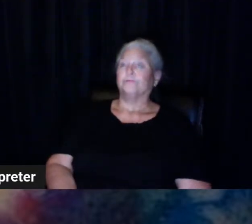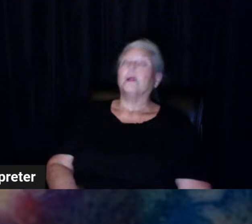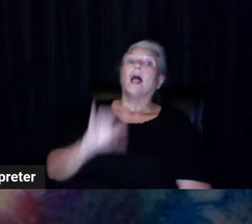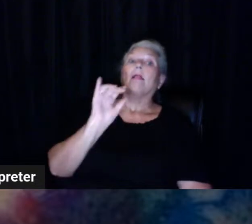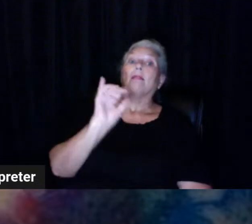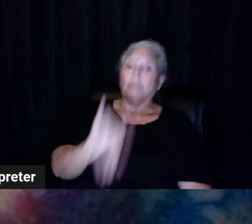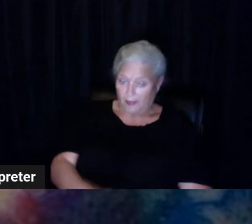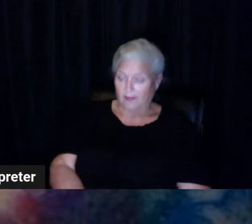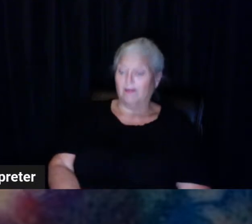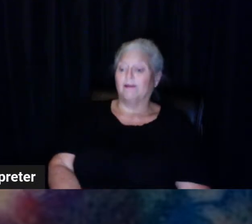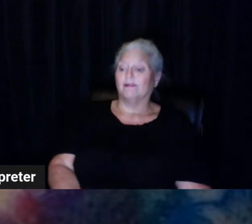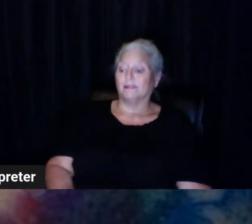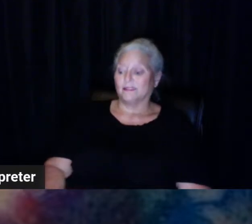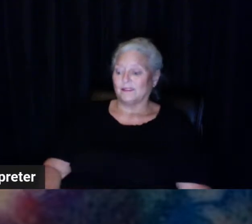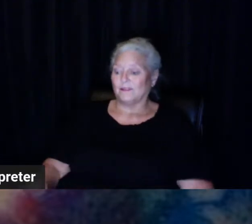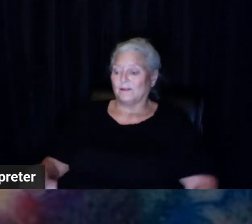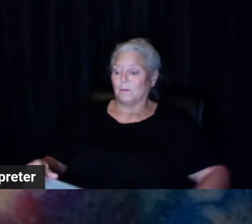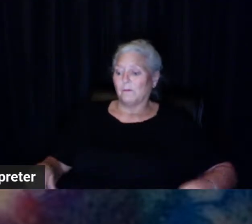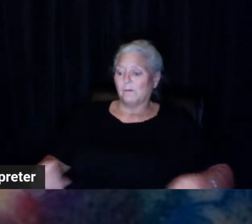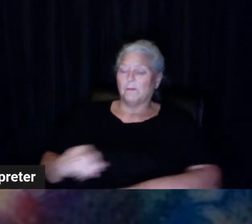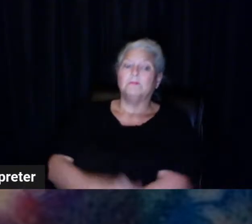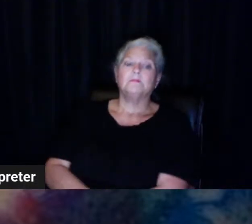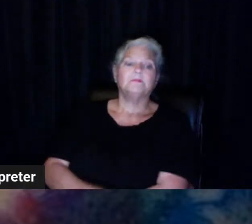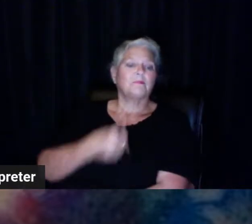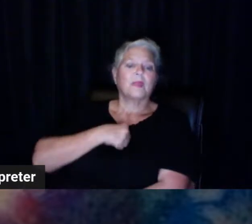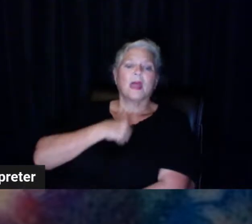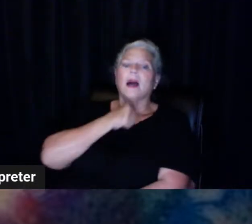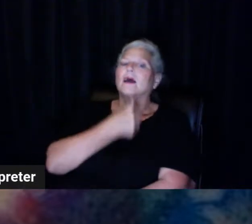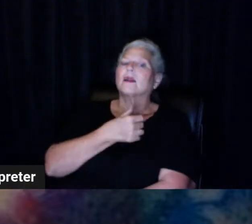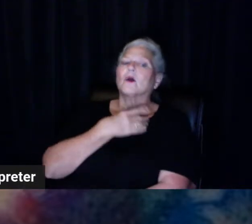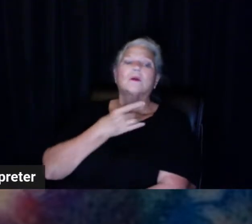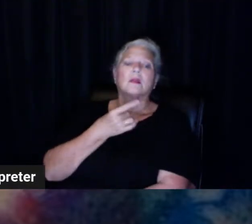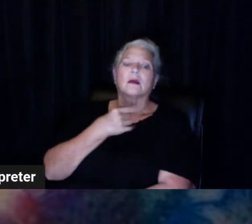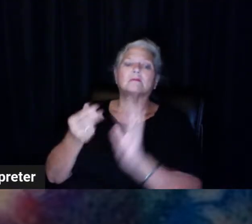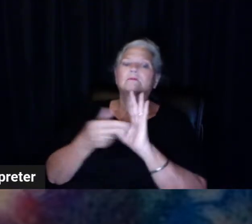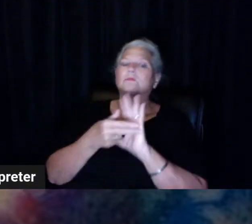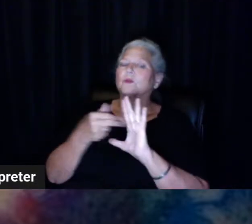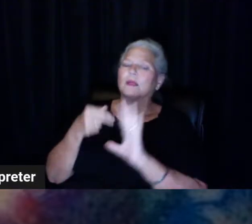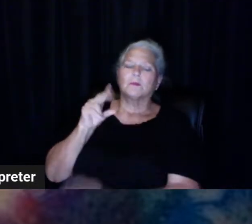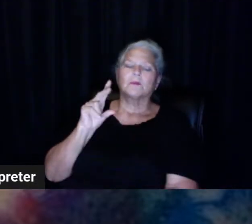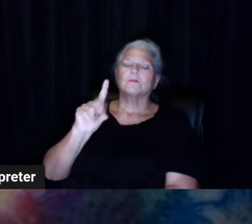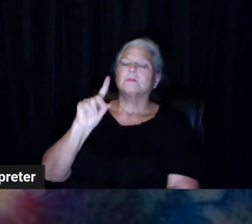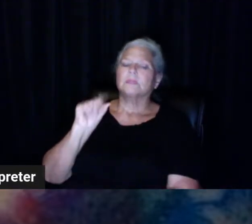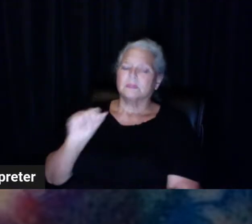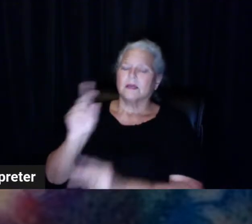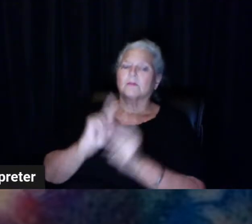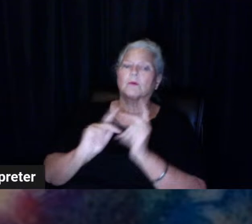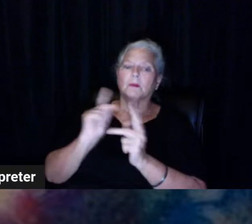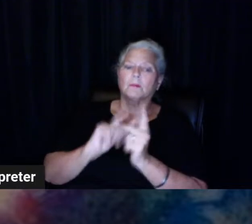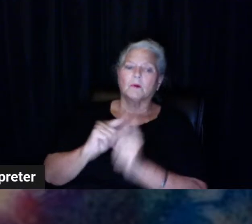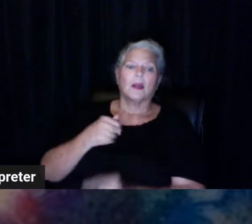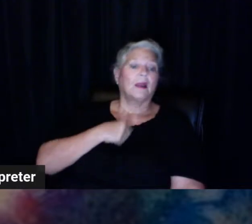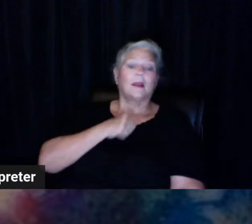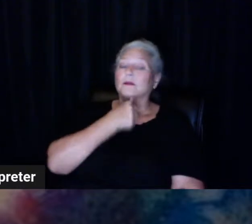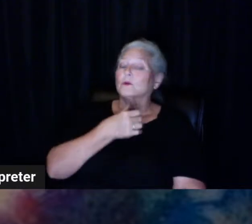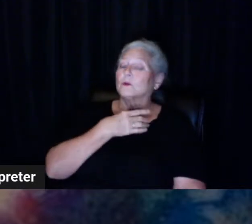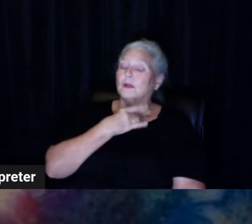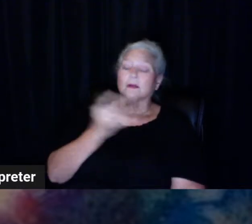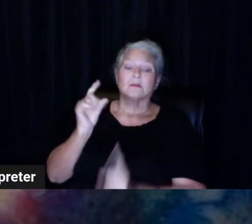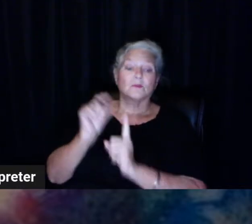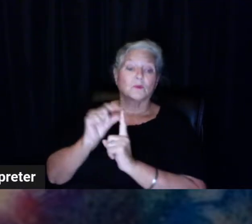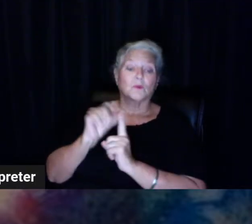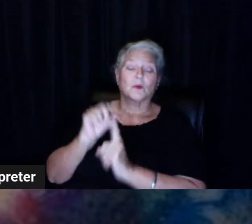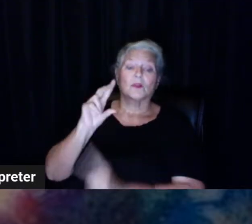impaired. But I don't like to label disabled people impaired. In fact, I don't even like the word disabled,